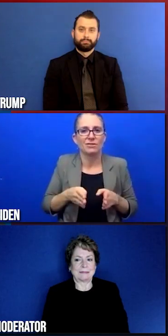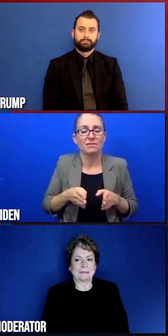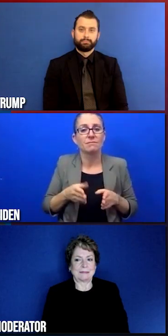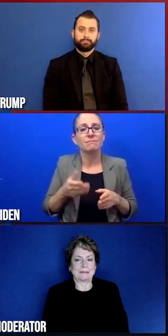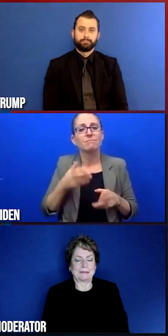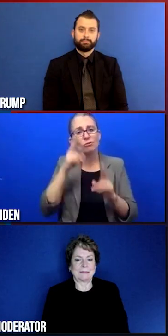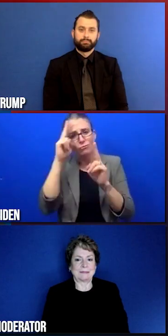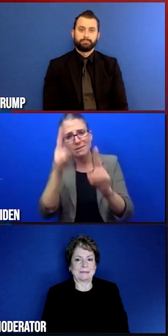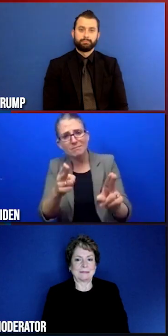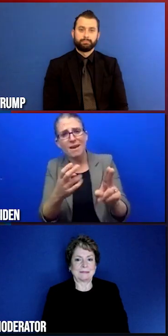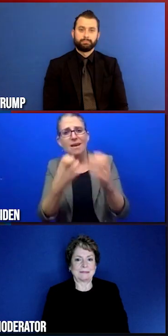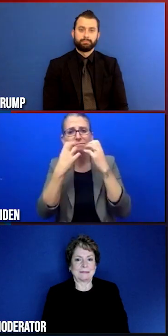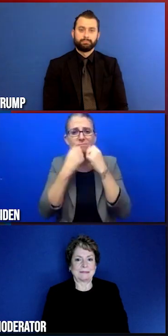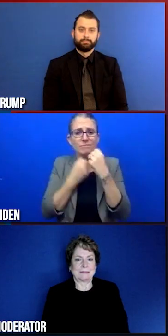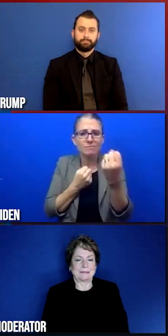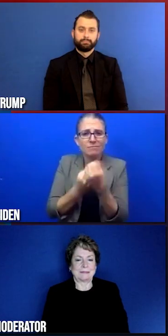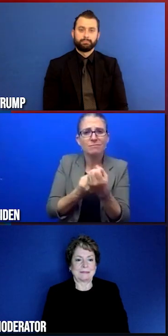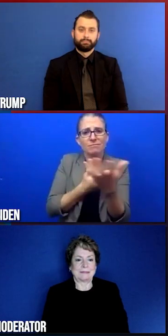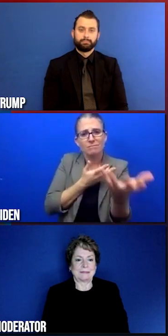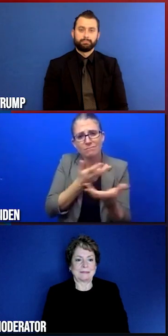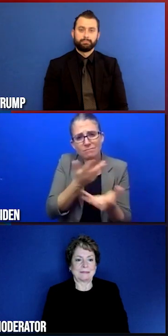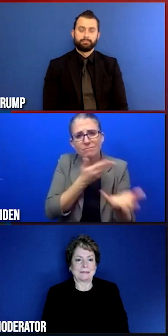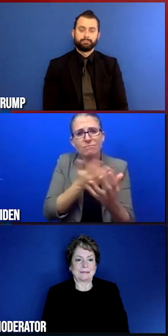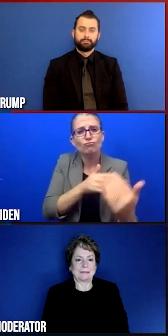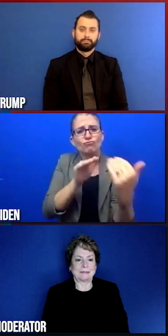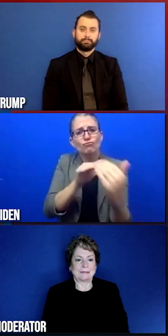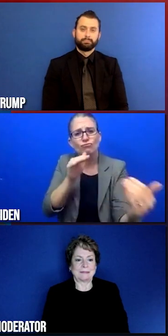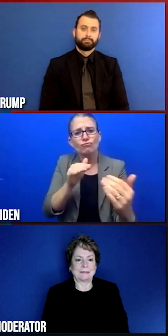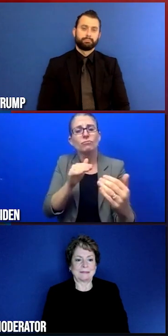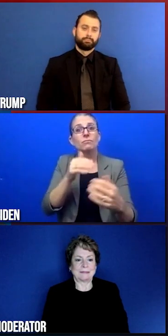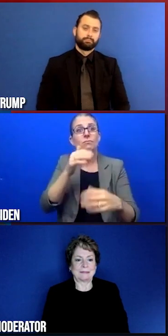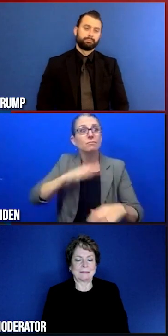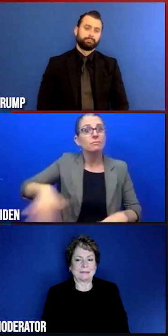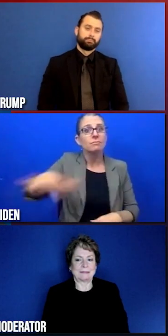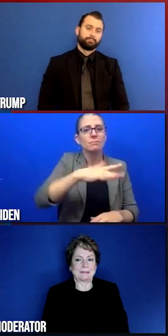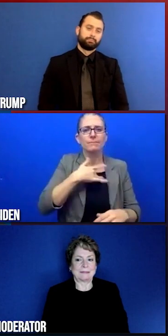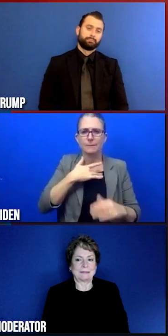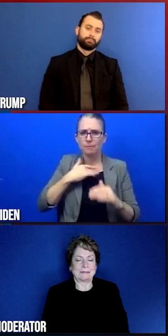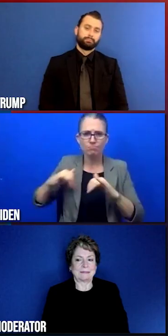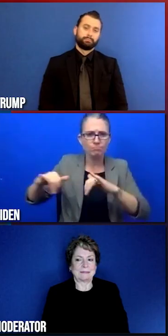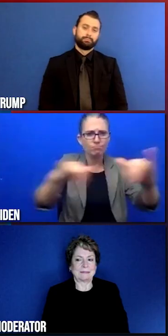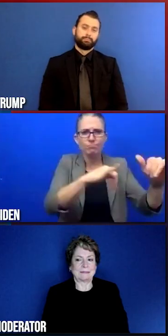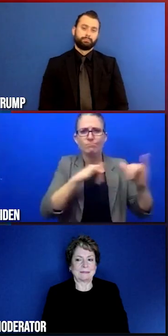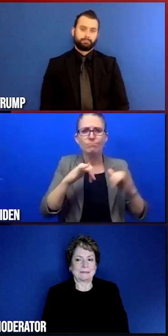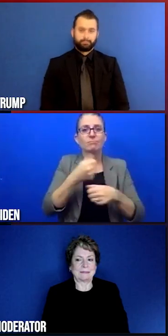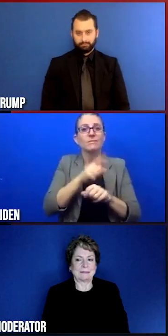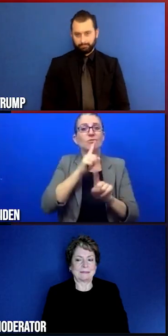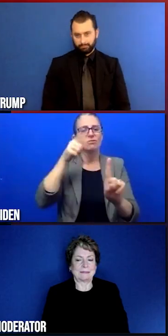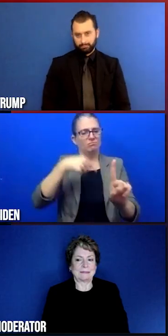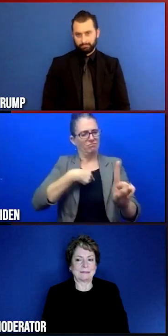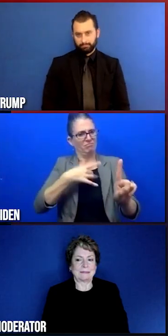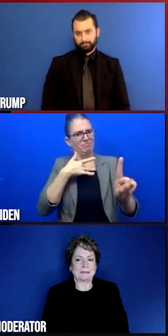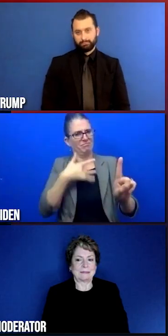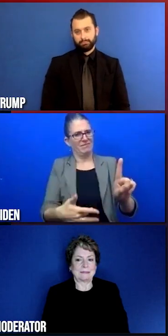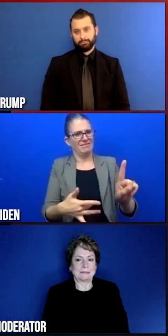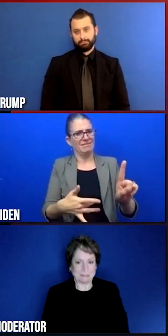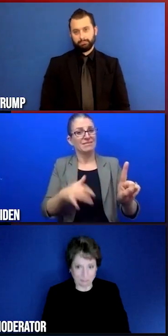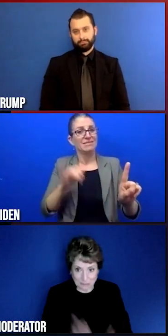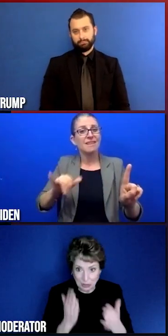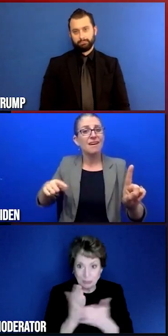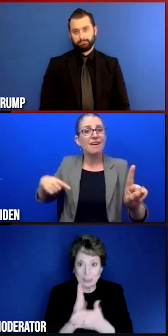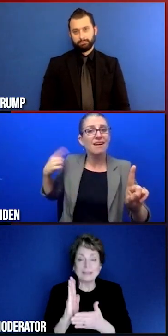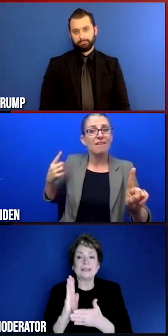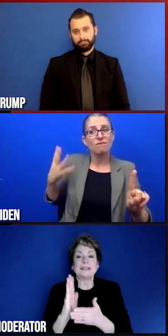chance. And I'm going to make sure you get that. You haven't been getting it the last 4 years. All right. I want to thank you both for a very